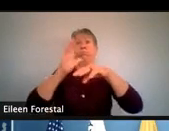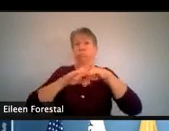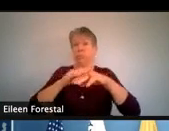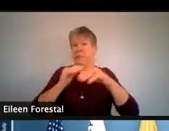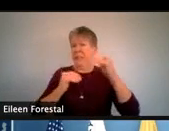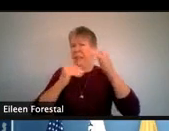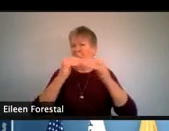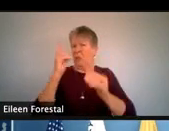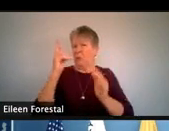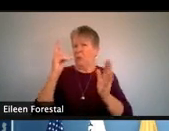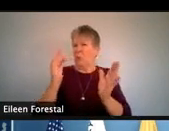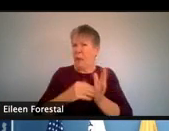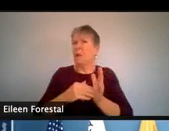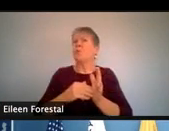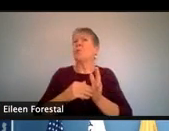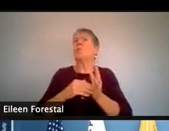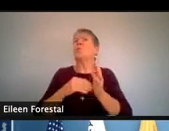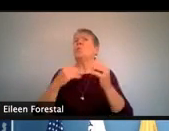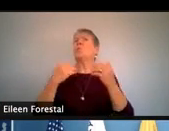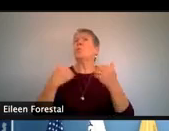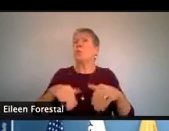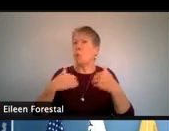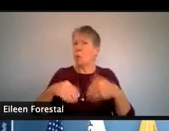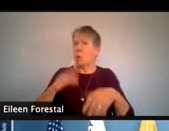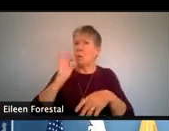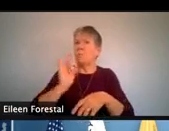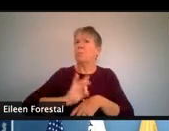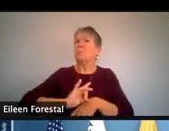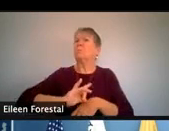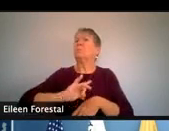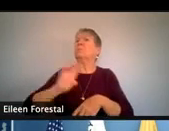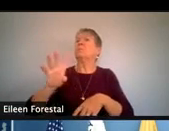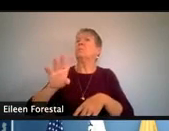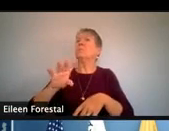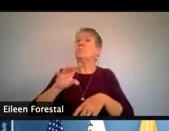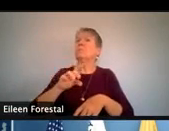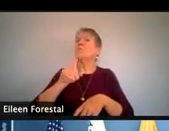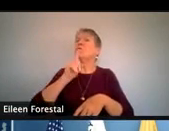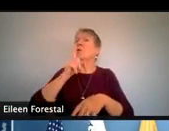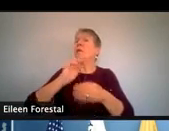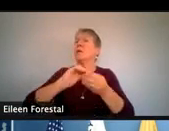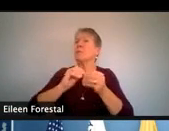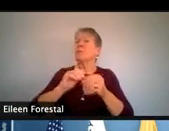obviously a big number, 1,994 cases. The